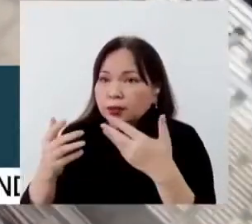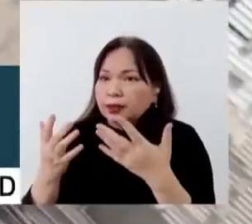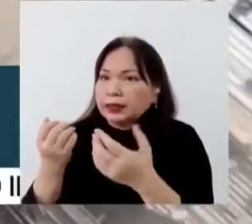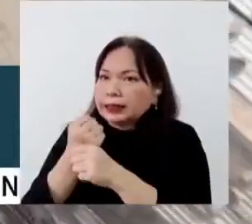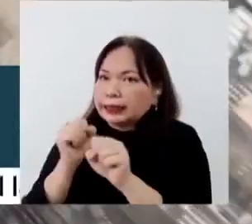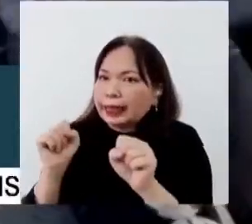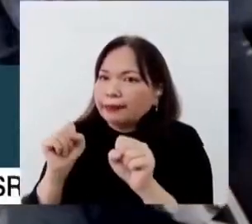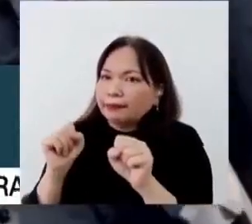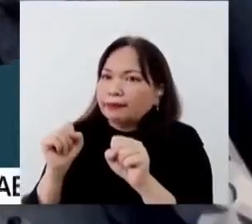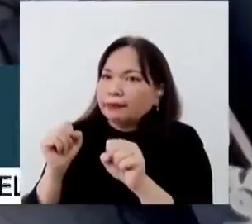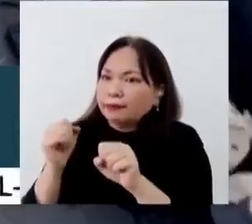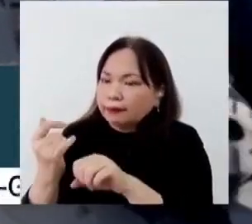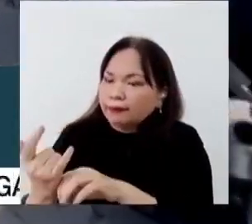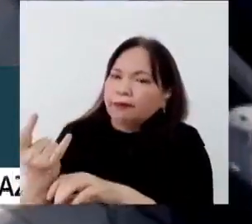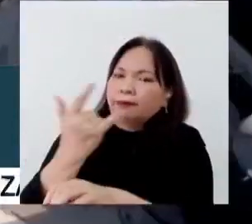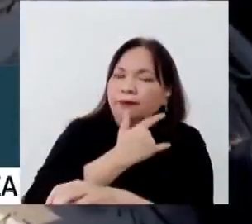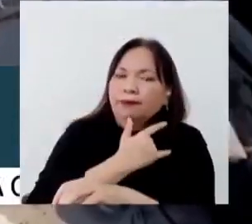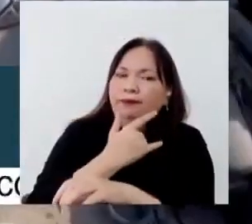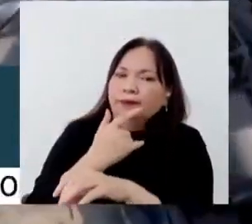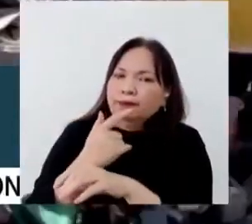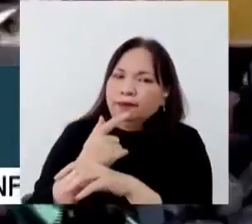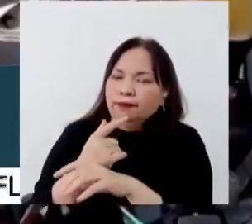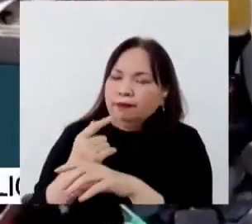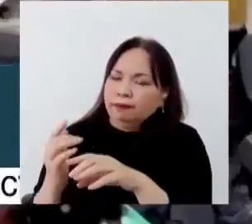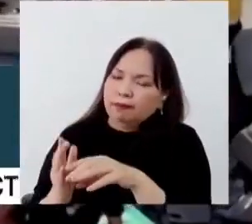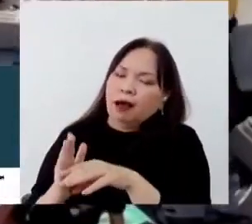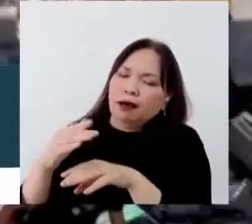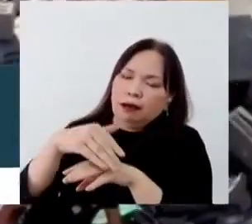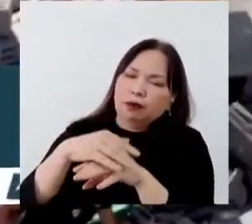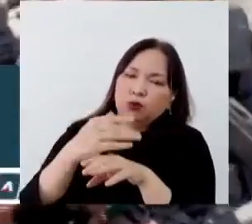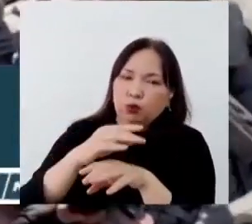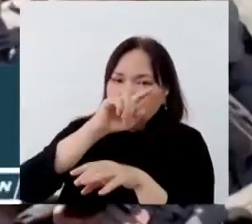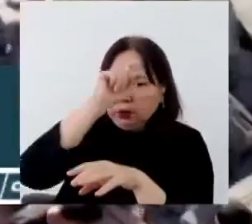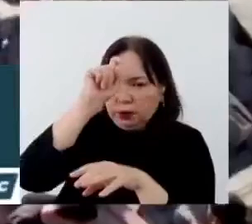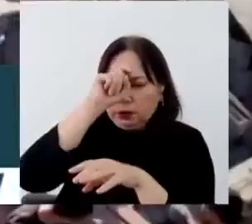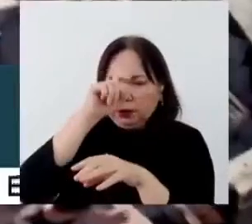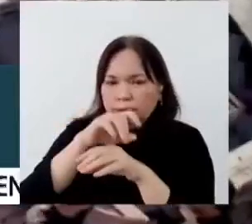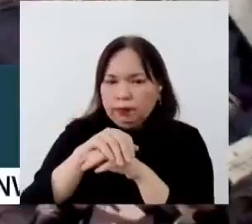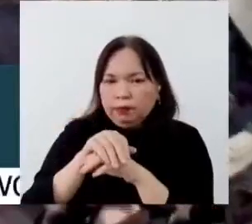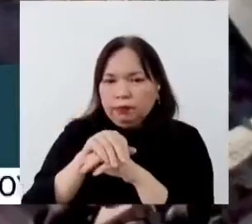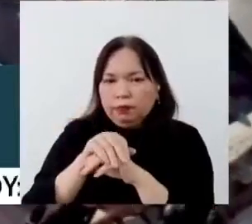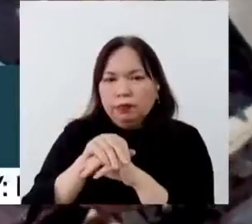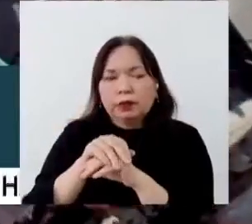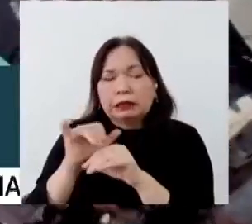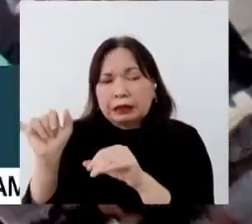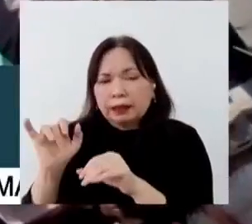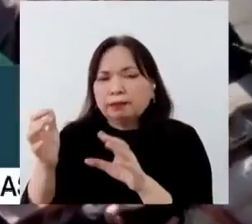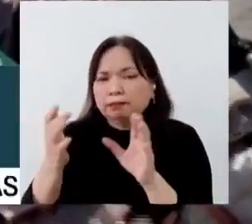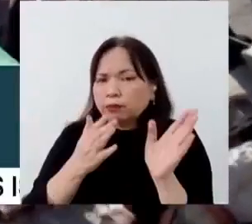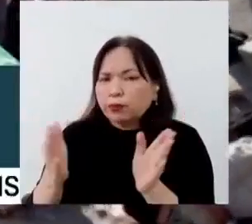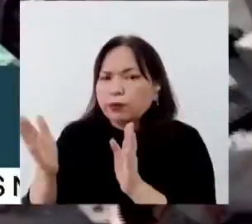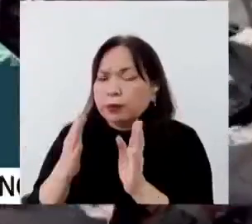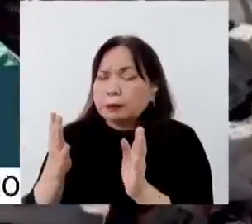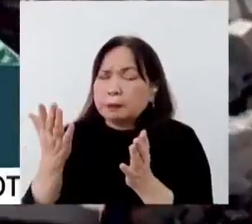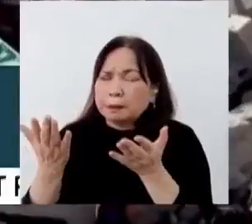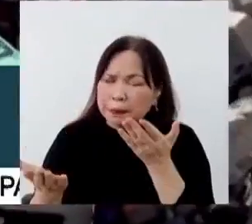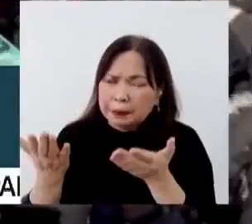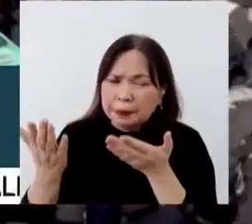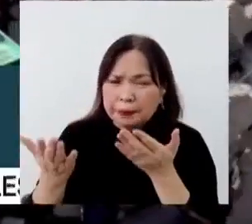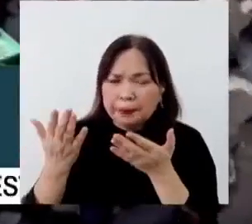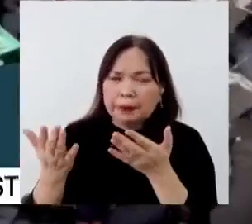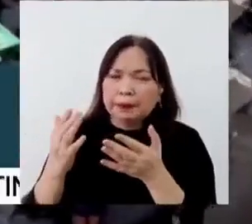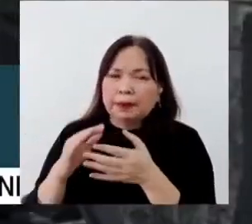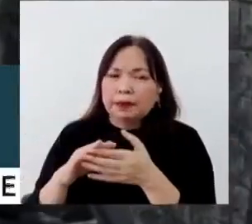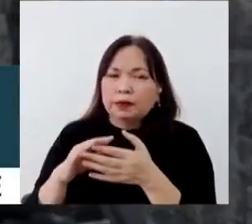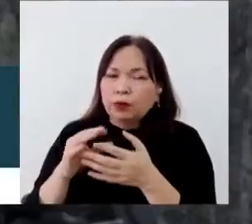entry into Egypt. And they're also preparing for the eventuality that those who